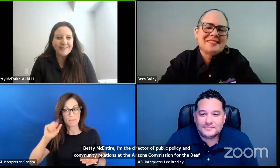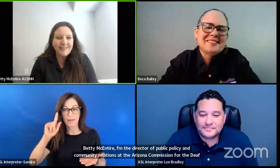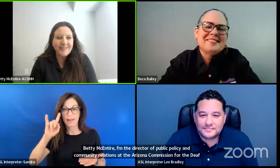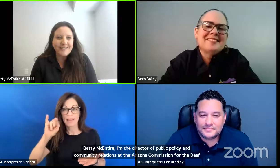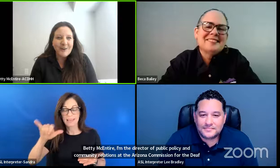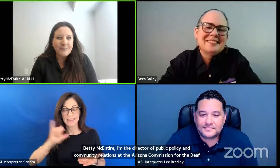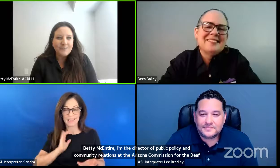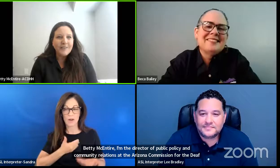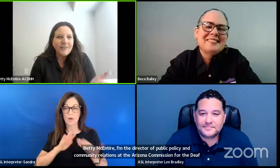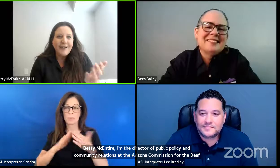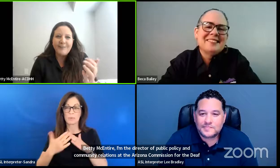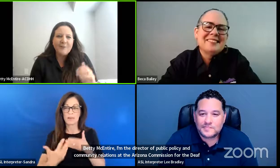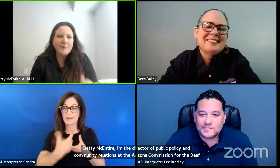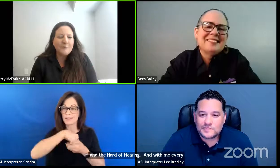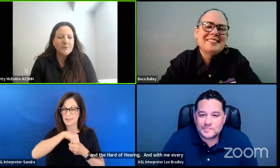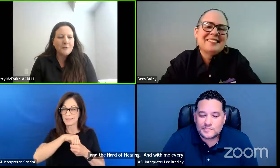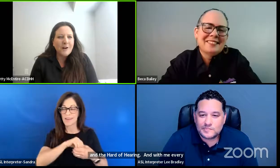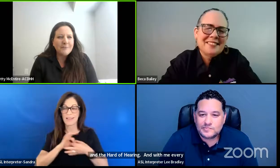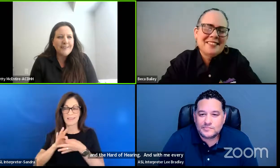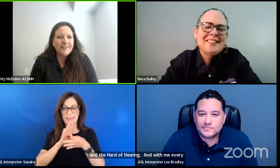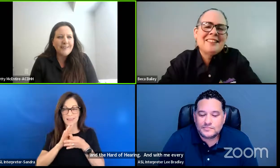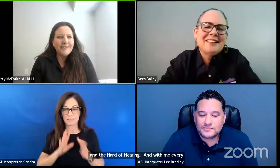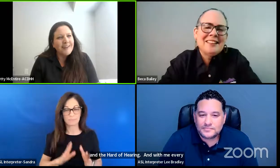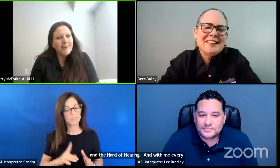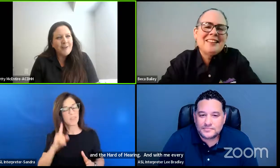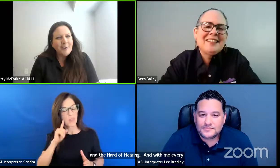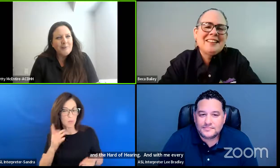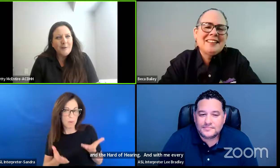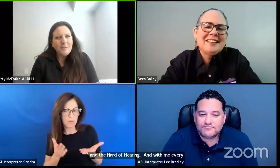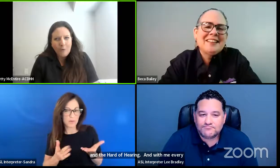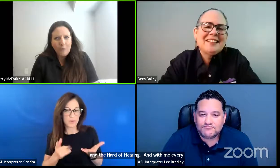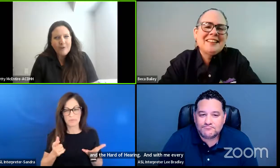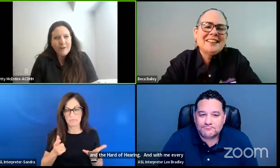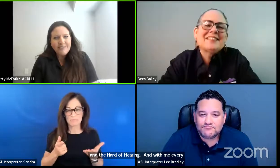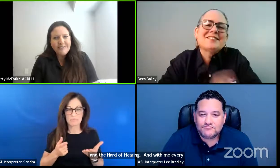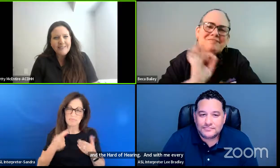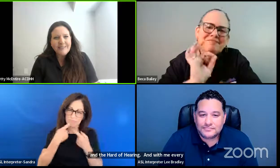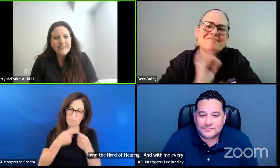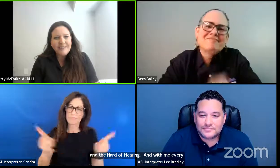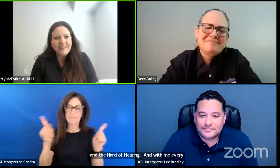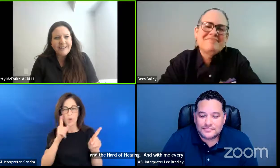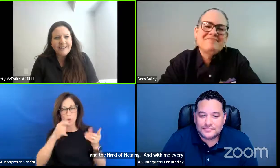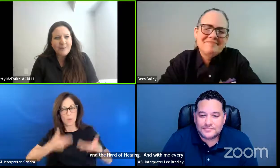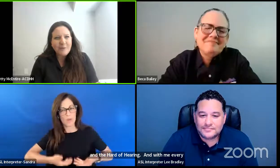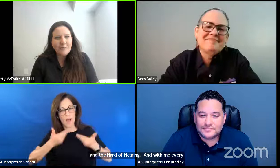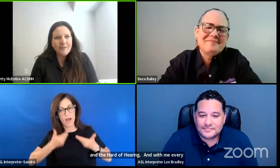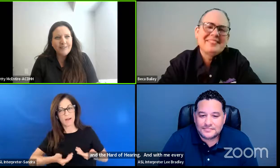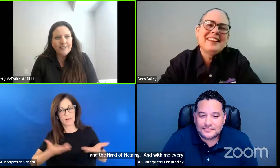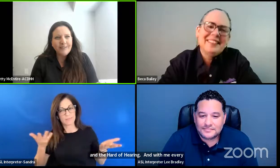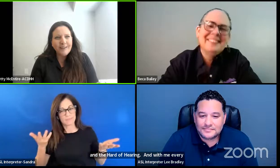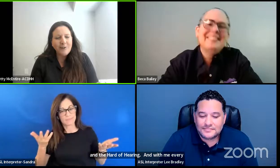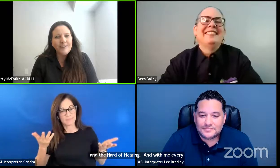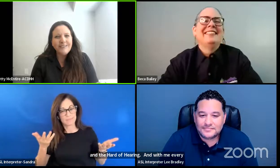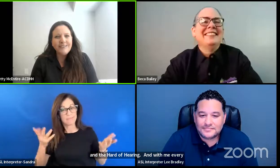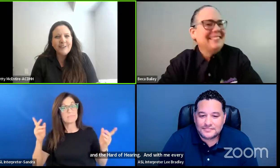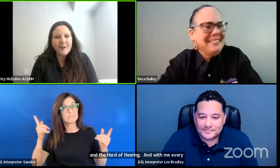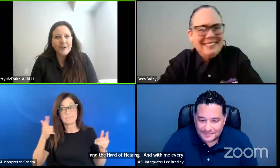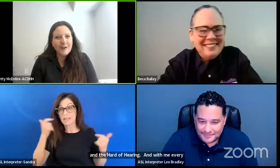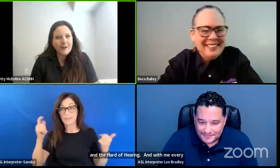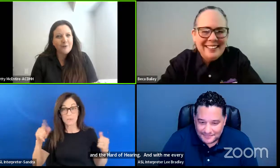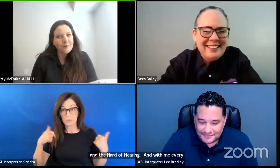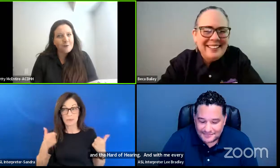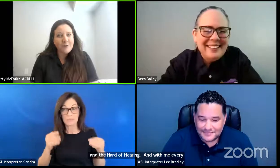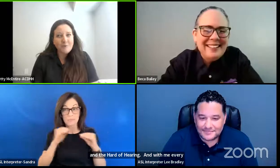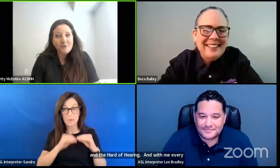engagement liaison. So I just thought we should probably, tell people who we are, since it's we've been increasing in